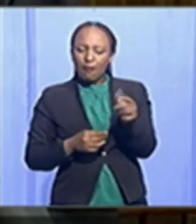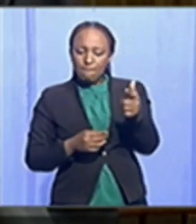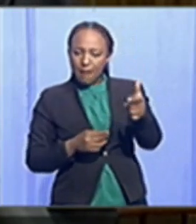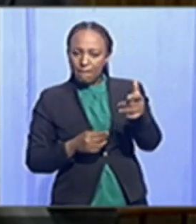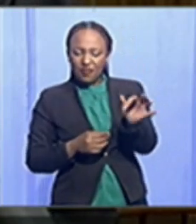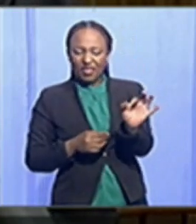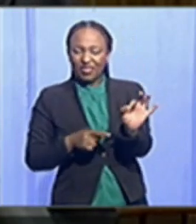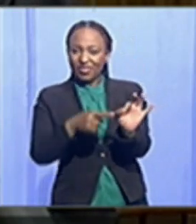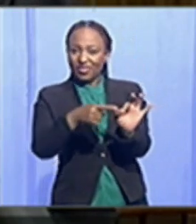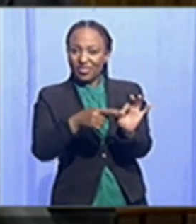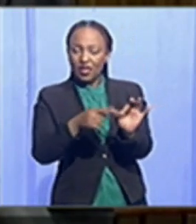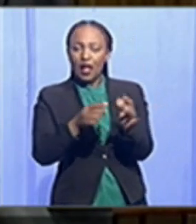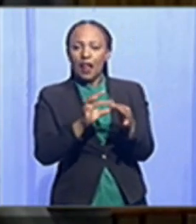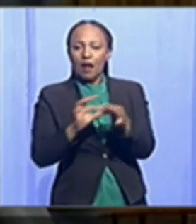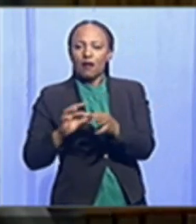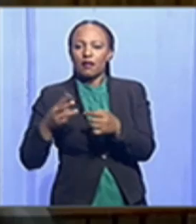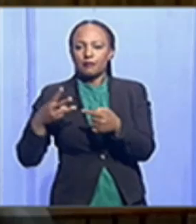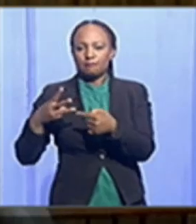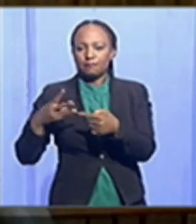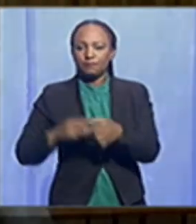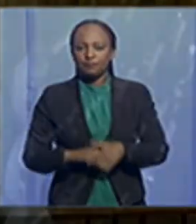la Senzo Meyiwa